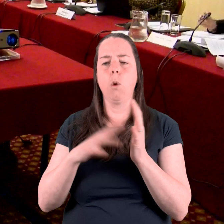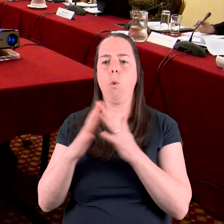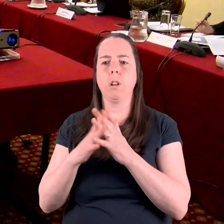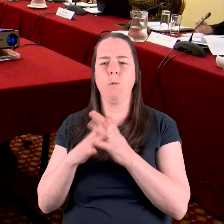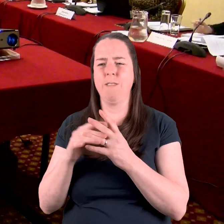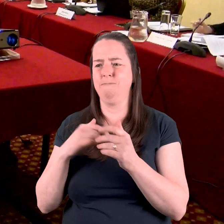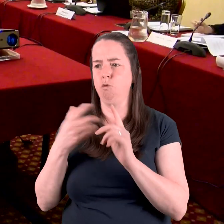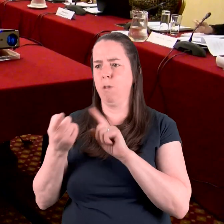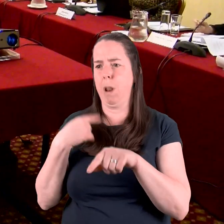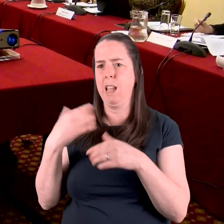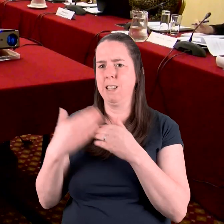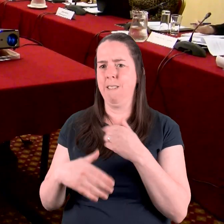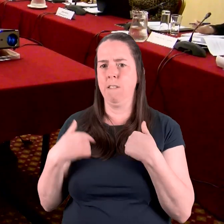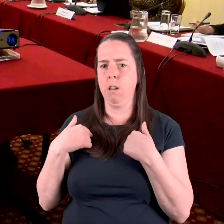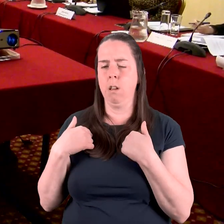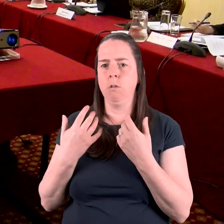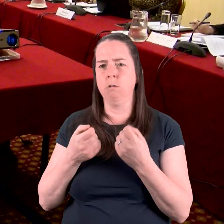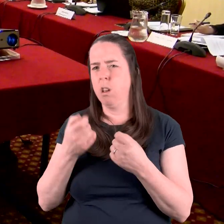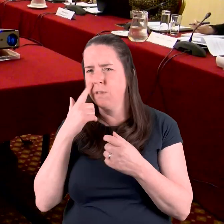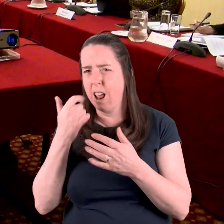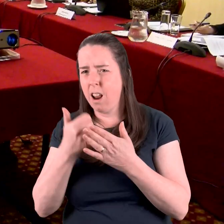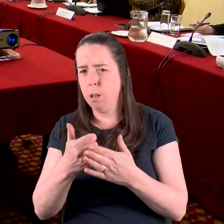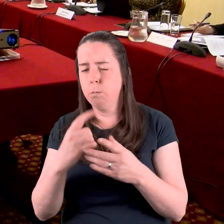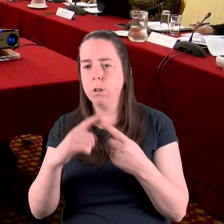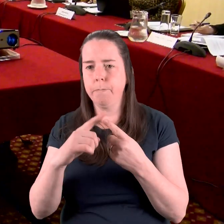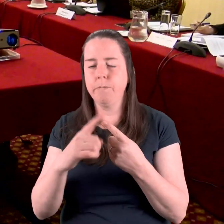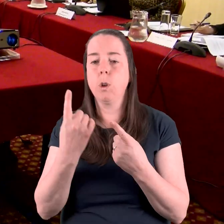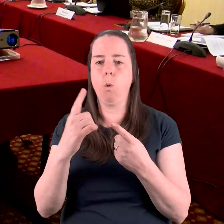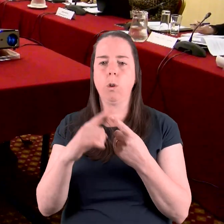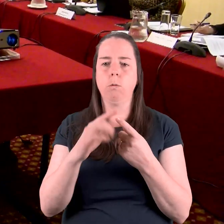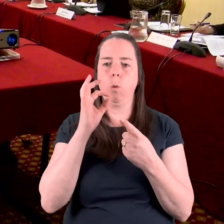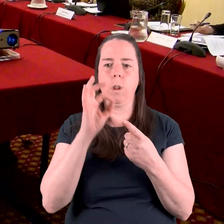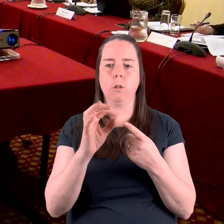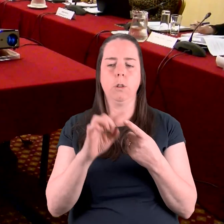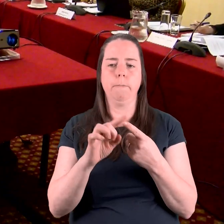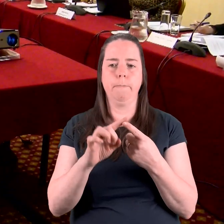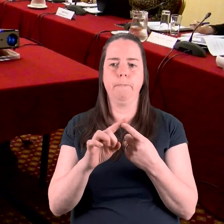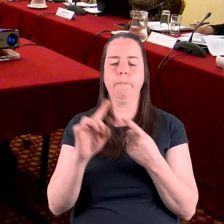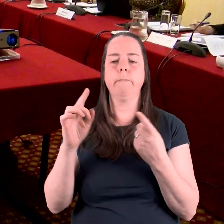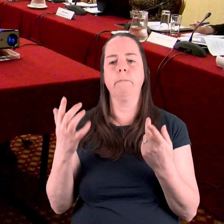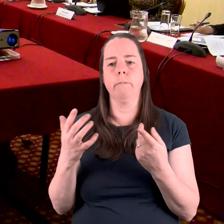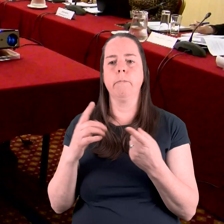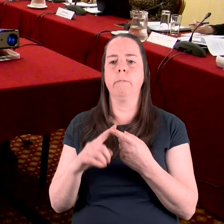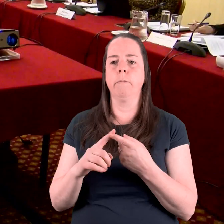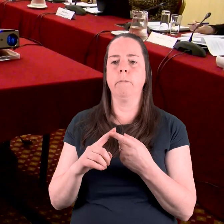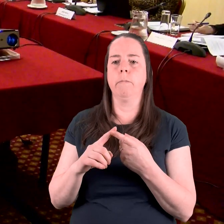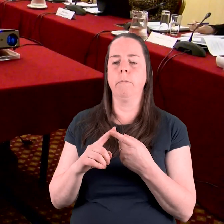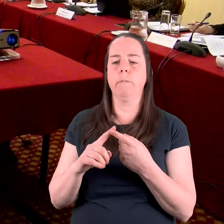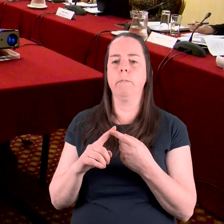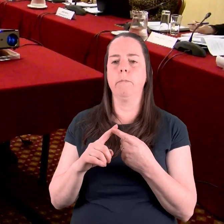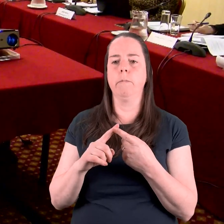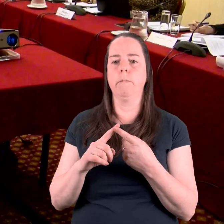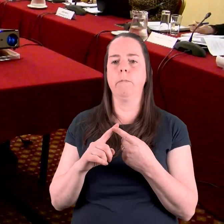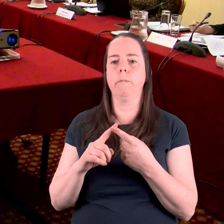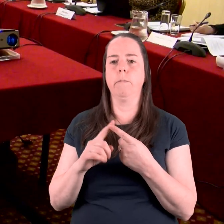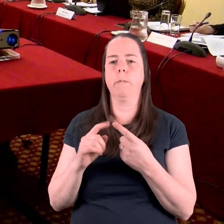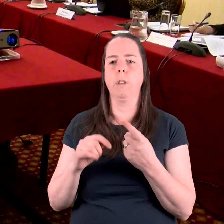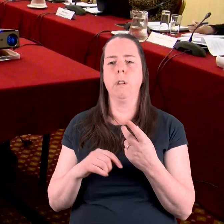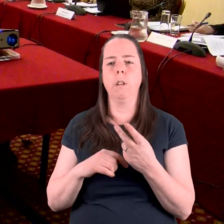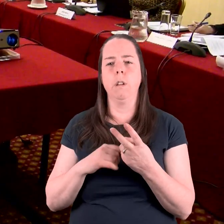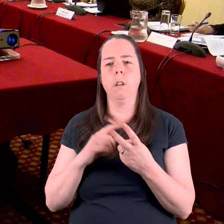Wandsworth, and I never got any reply. So I wonder if something you'll be able to help with that. So